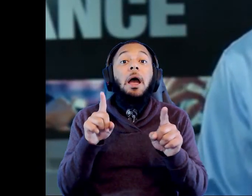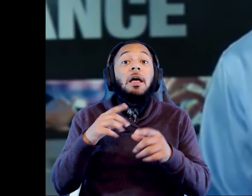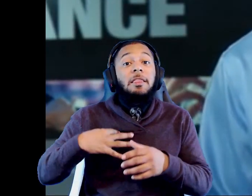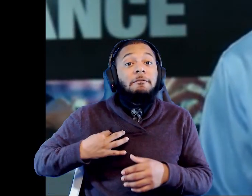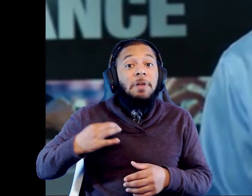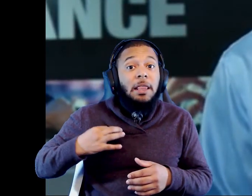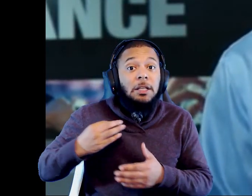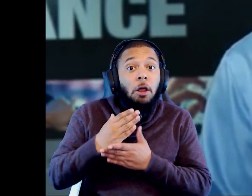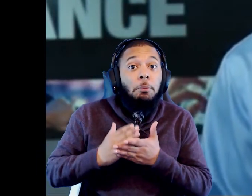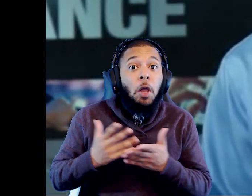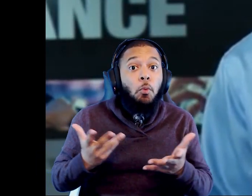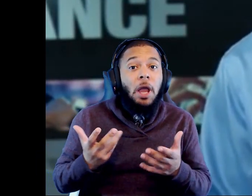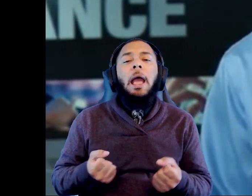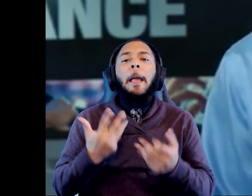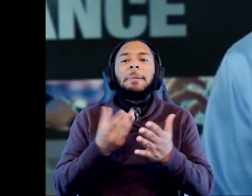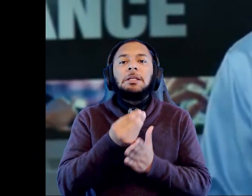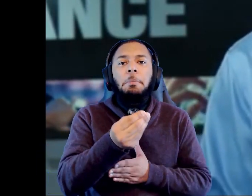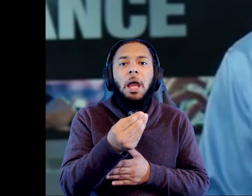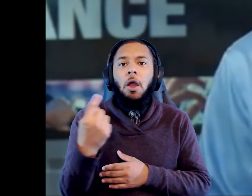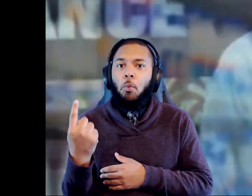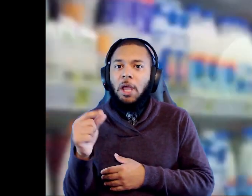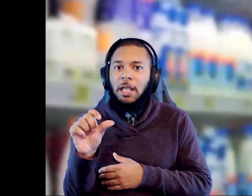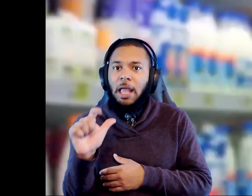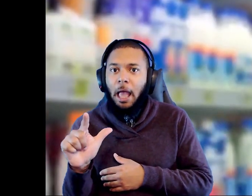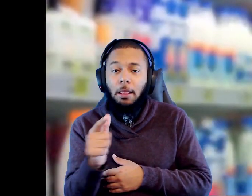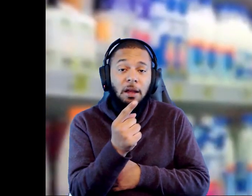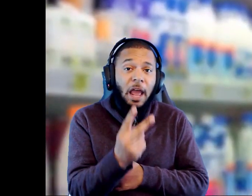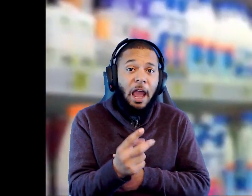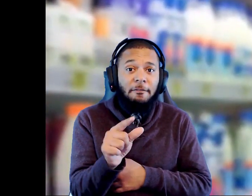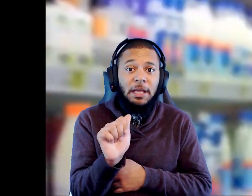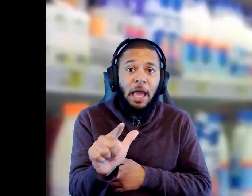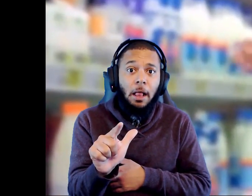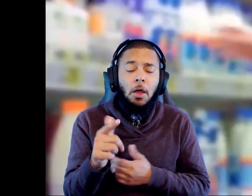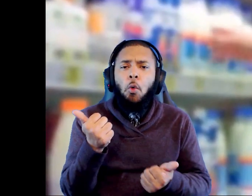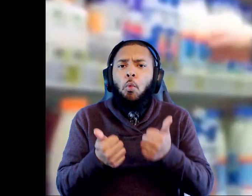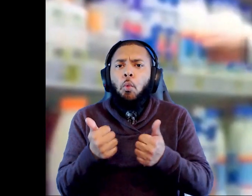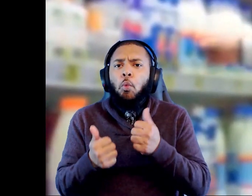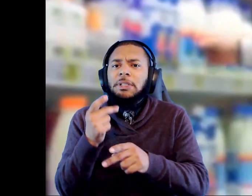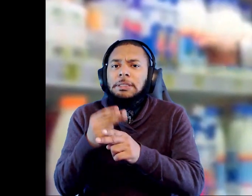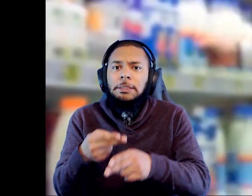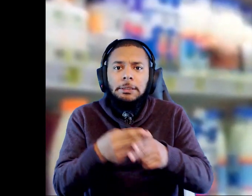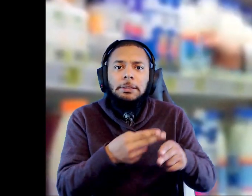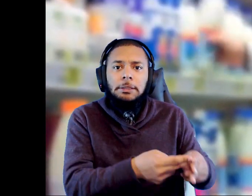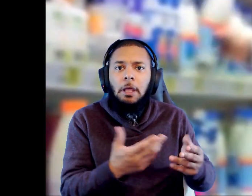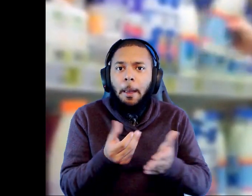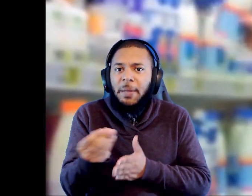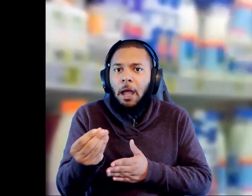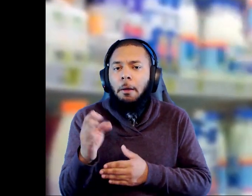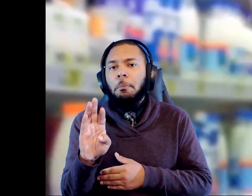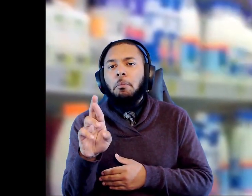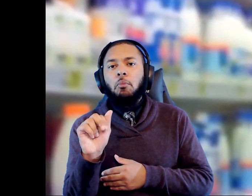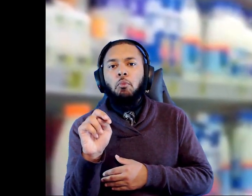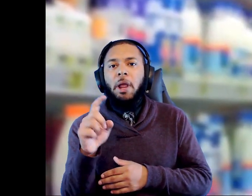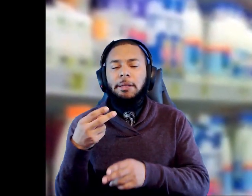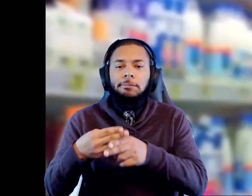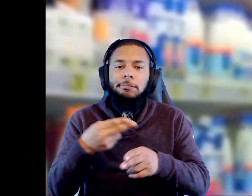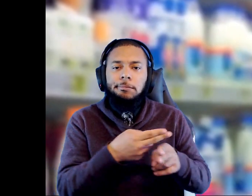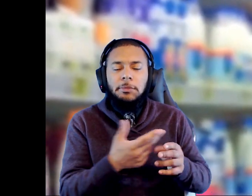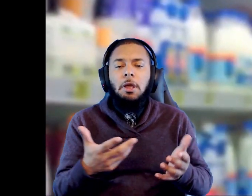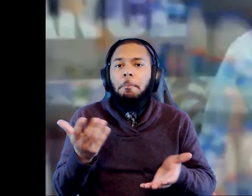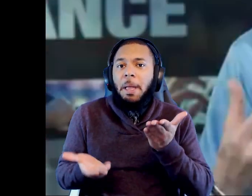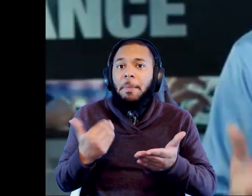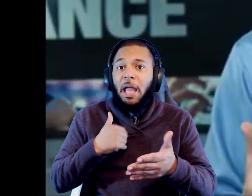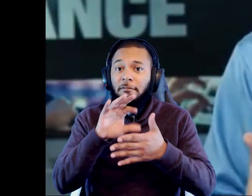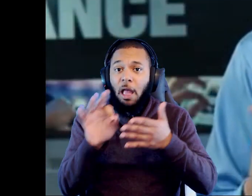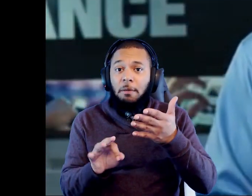of how much do I buy? Do I buy a gallon or a half gallon? What brand do I buy? There might be choices that I have of different brands.